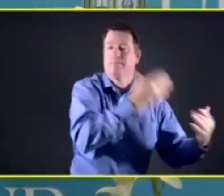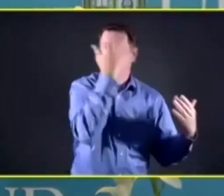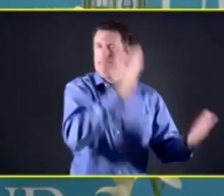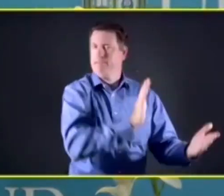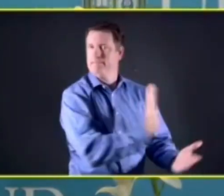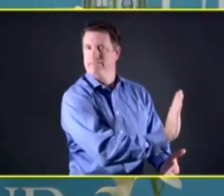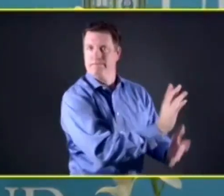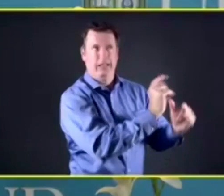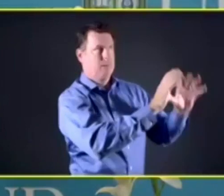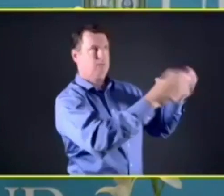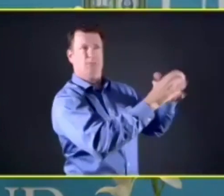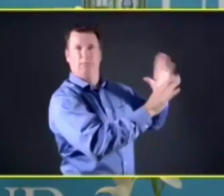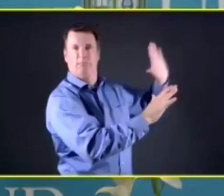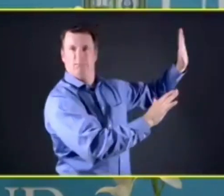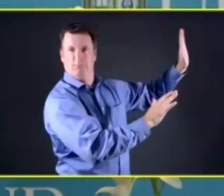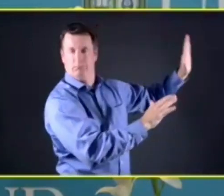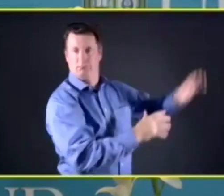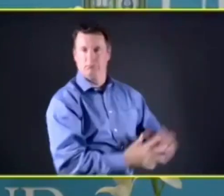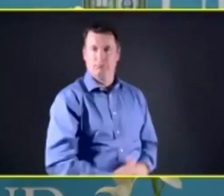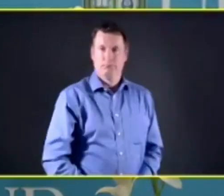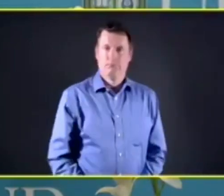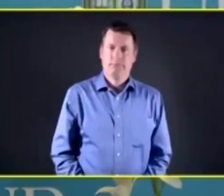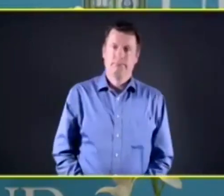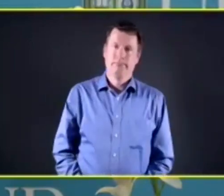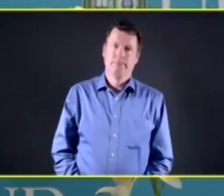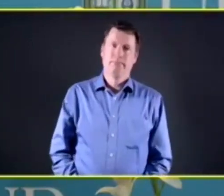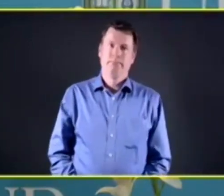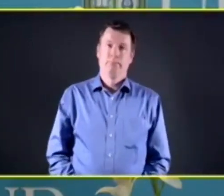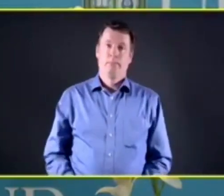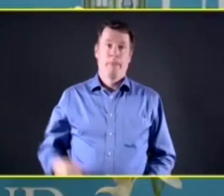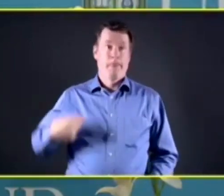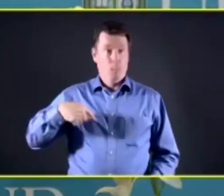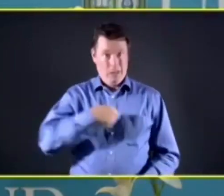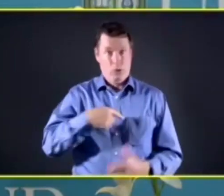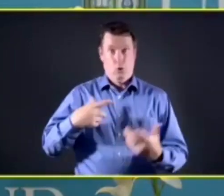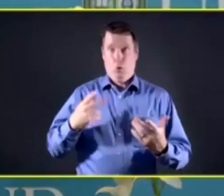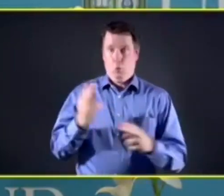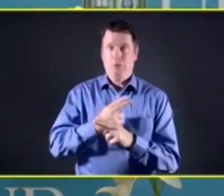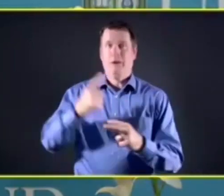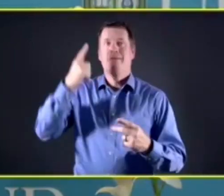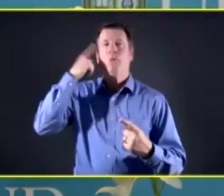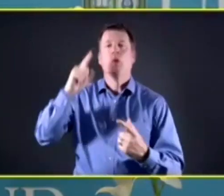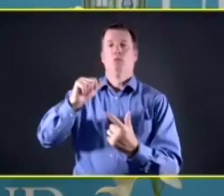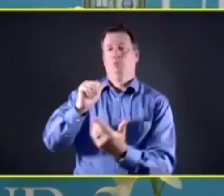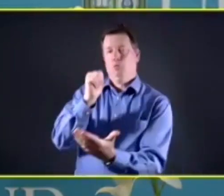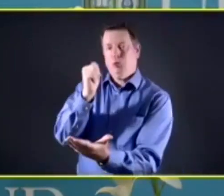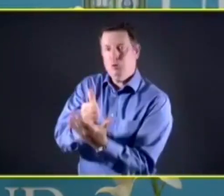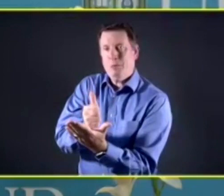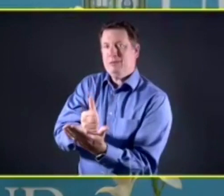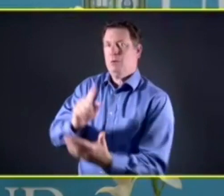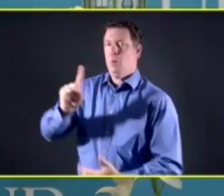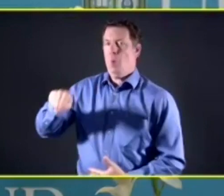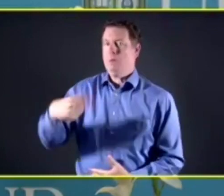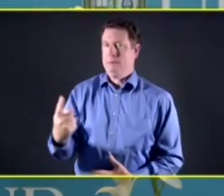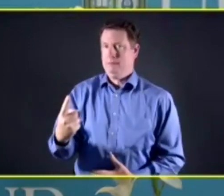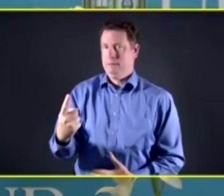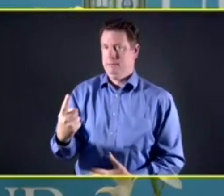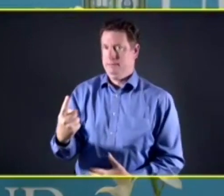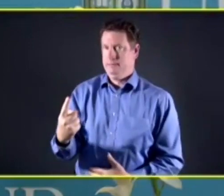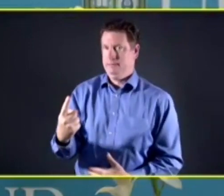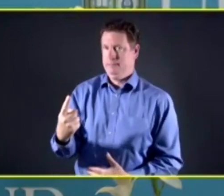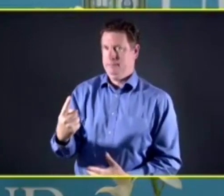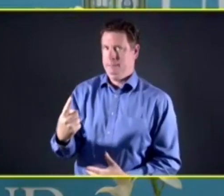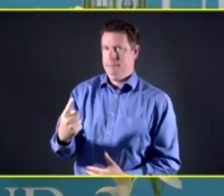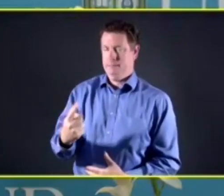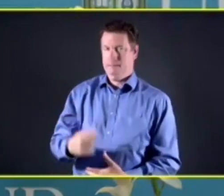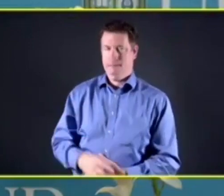So I understand the reason why he'd want to do that. My guess is he's got pretty close medical